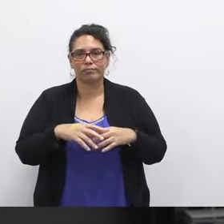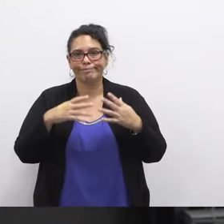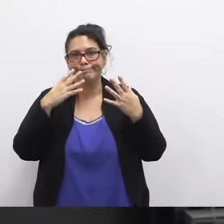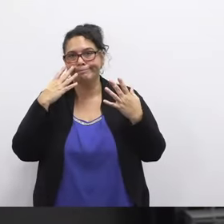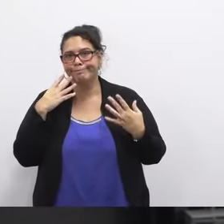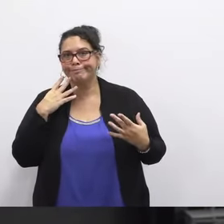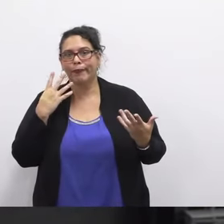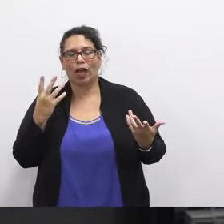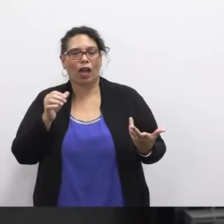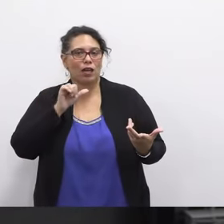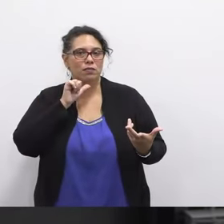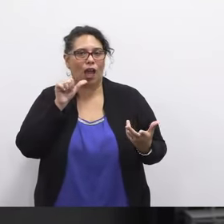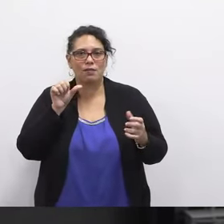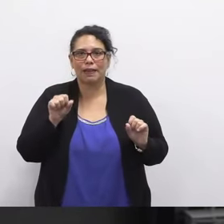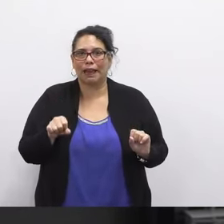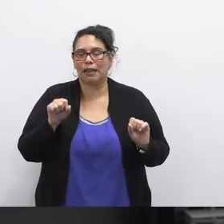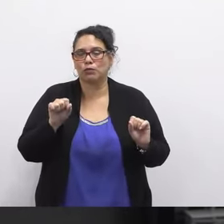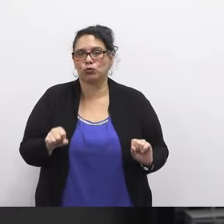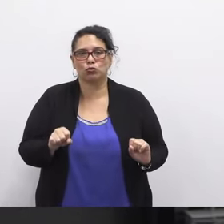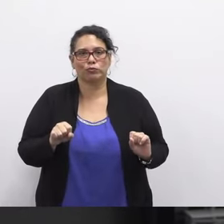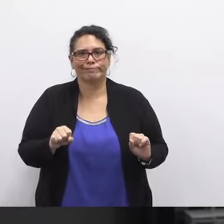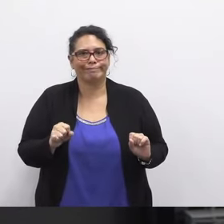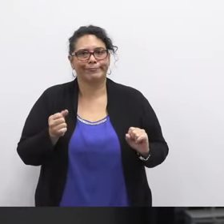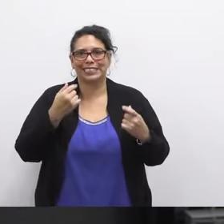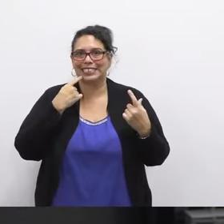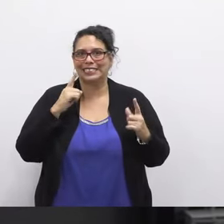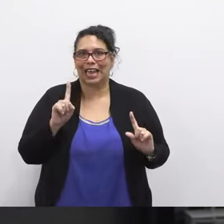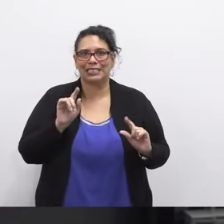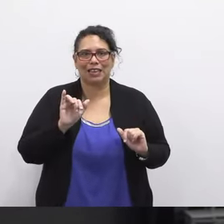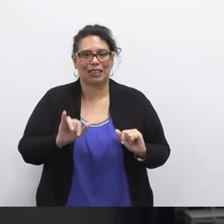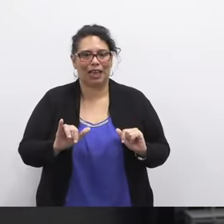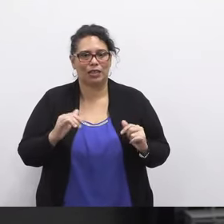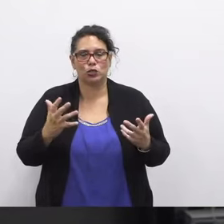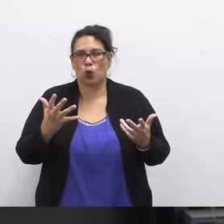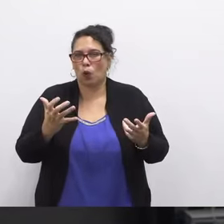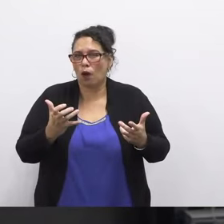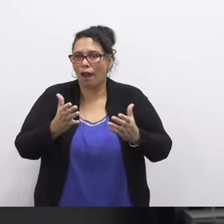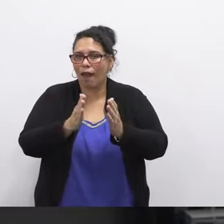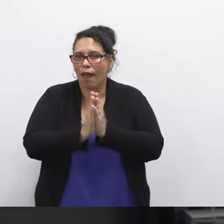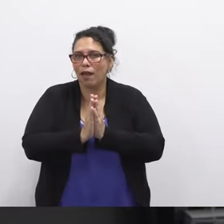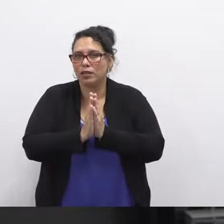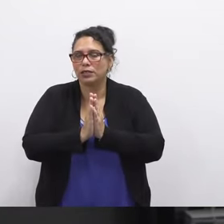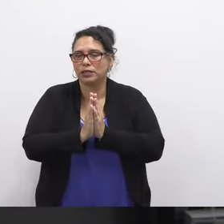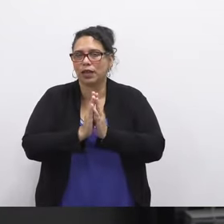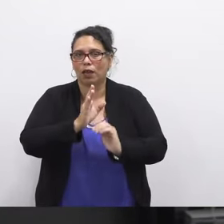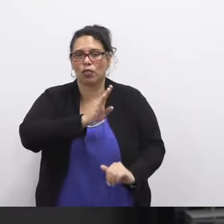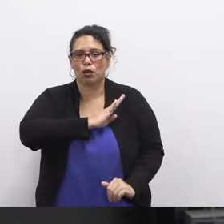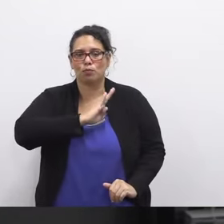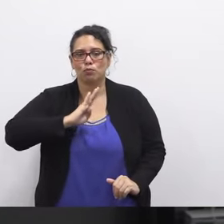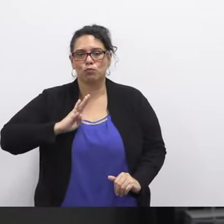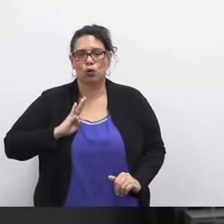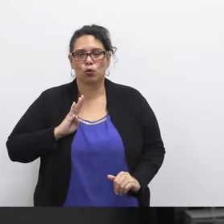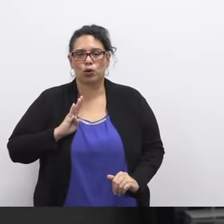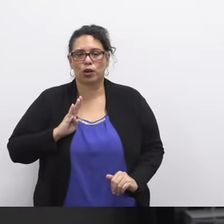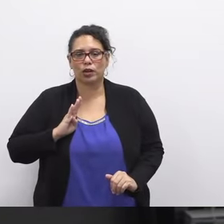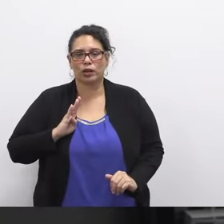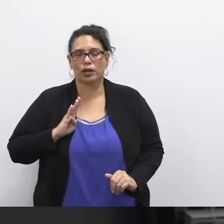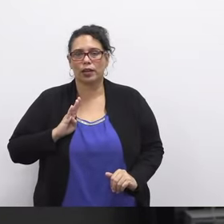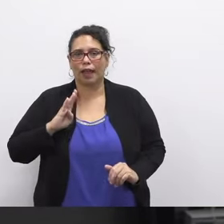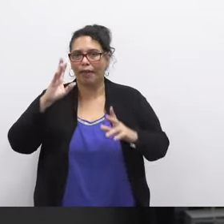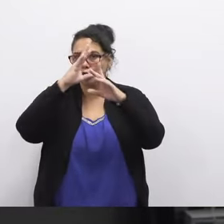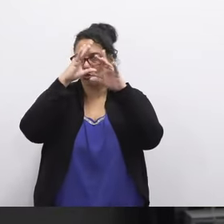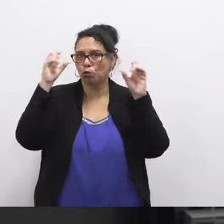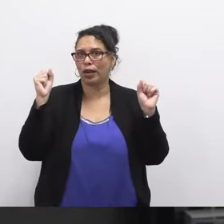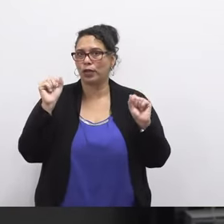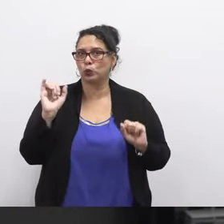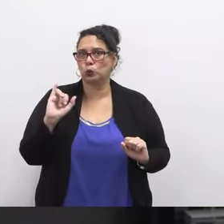Unfortunately, I have not been able to have any success on that, so I would like to ask the board to and the